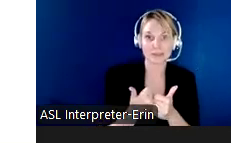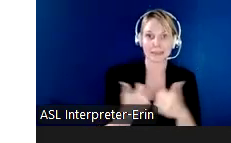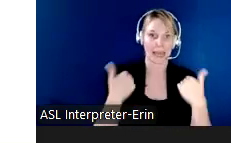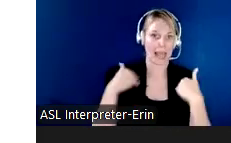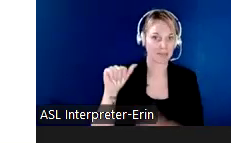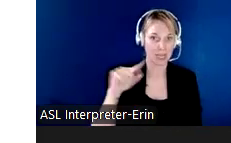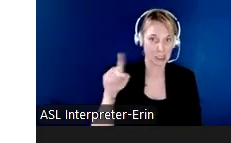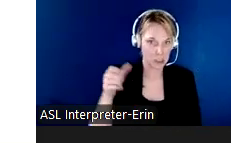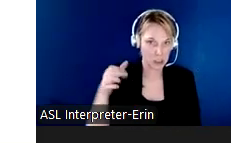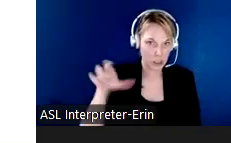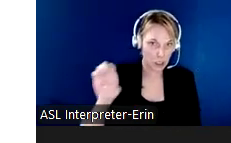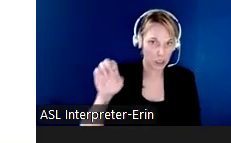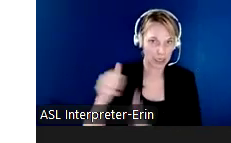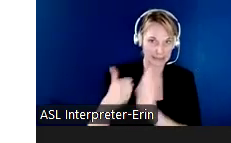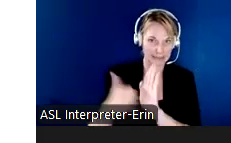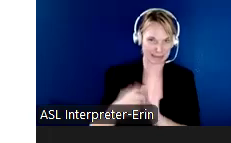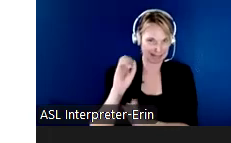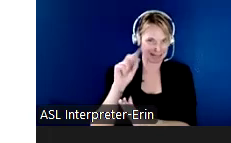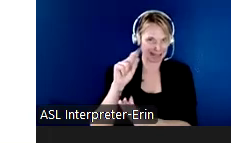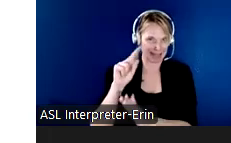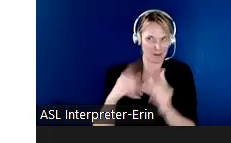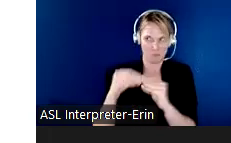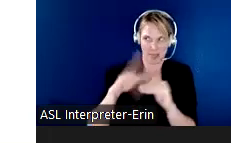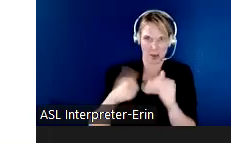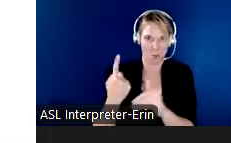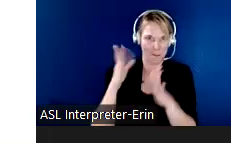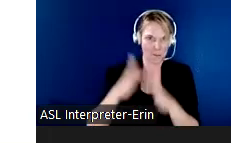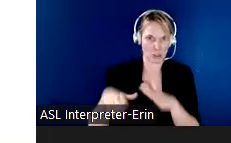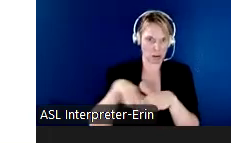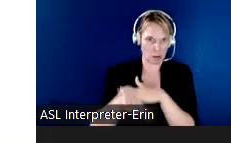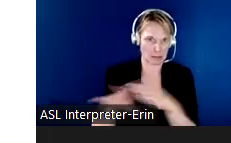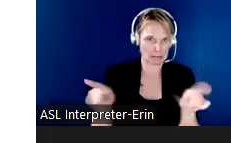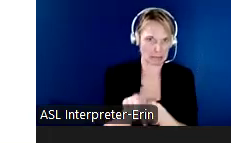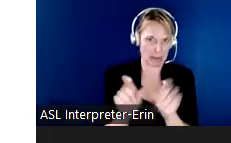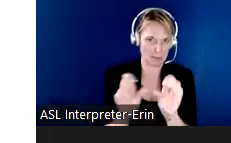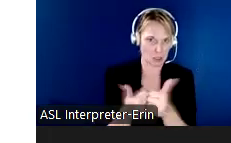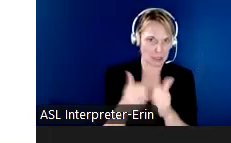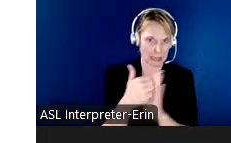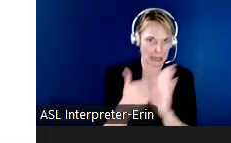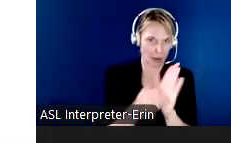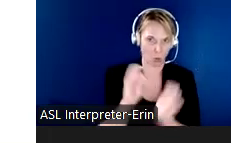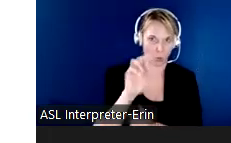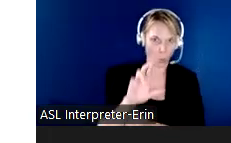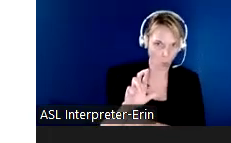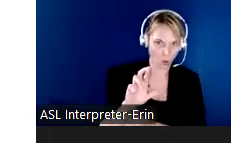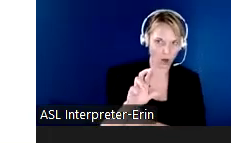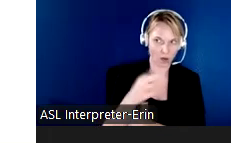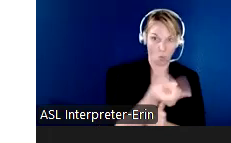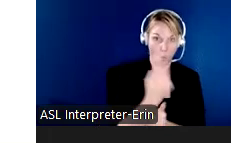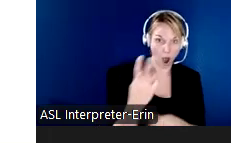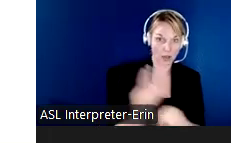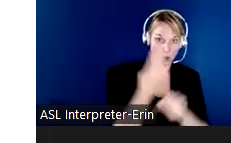or three people to go into the same agency account? Or do we have to use one Azure account with one username